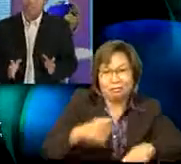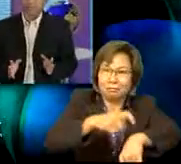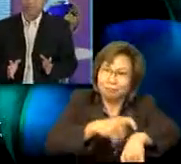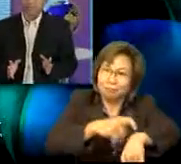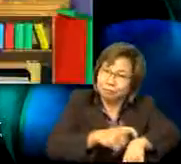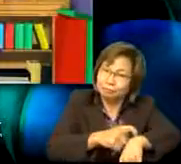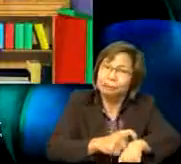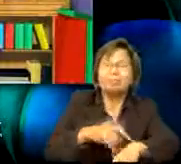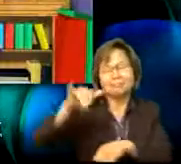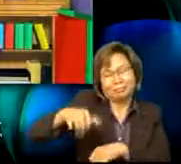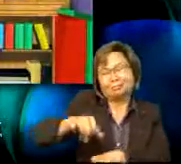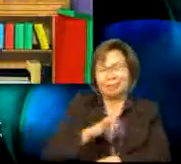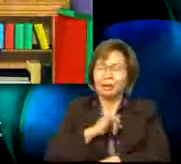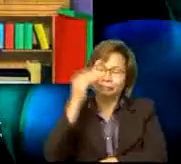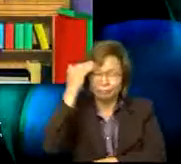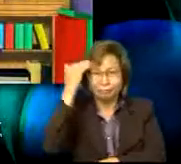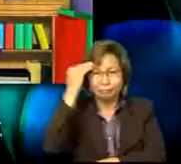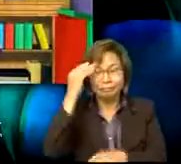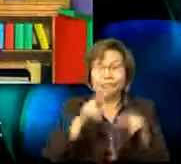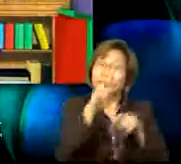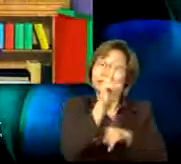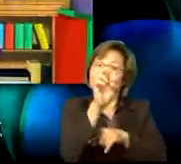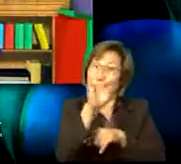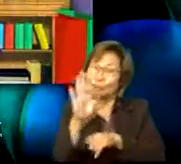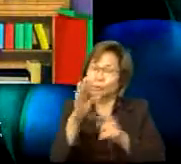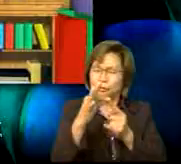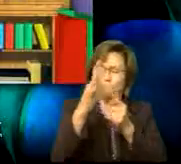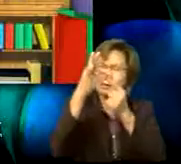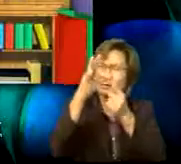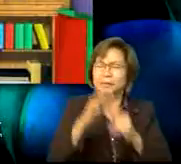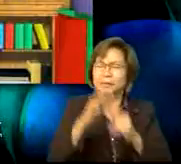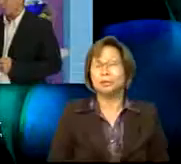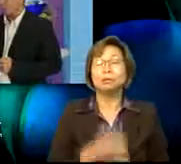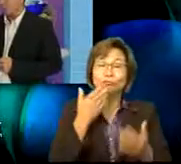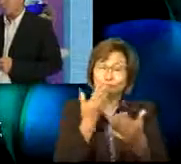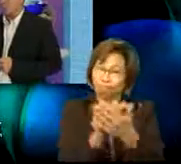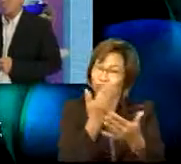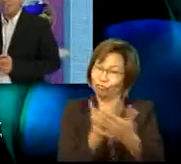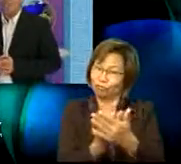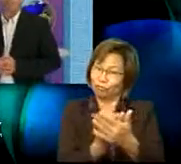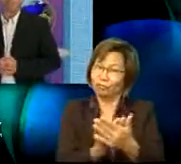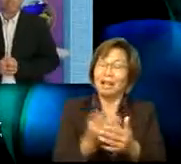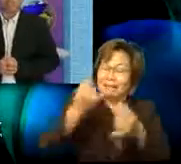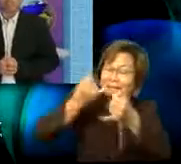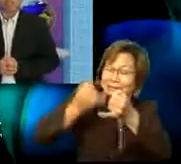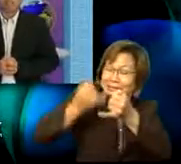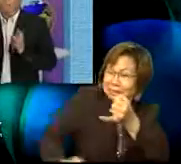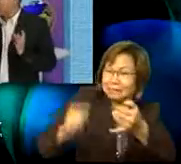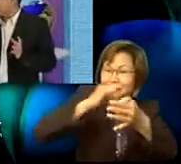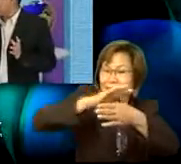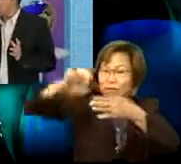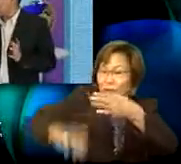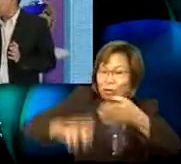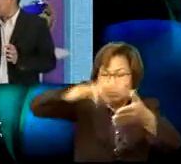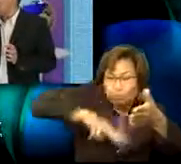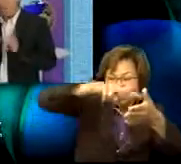present tense. Yes, I know. The verbs especially. Good. So finally,